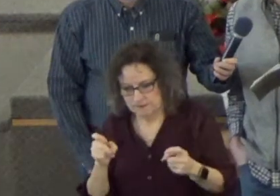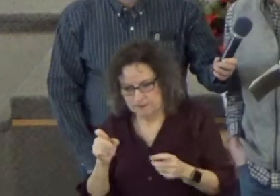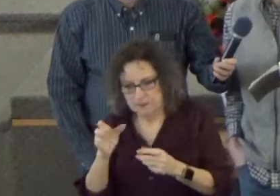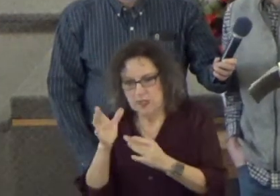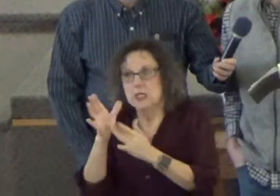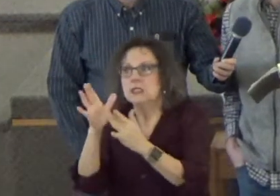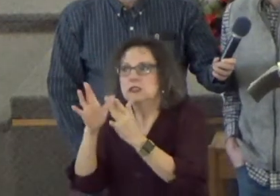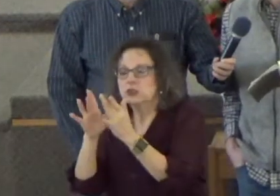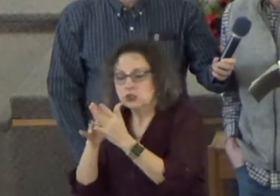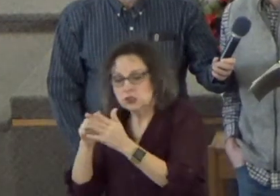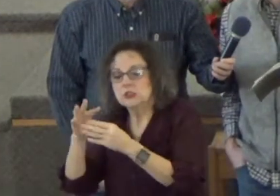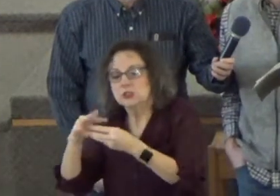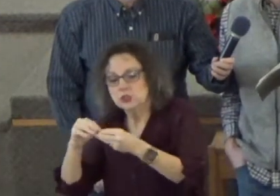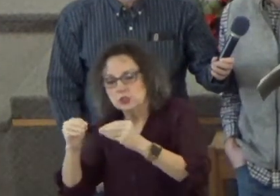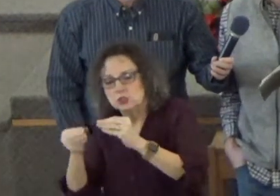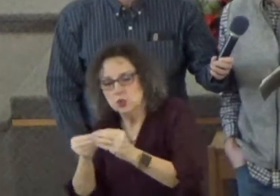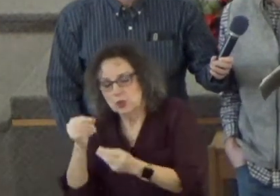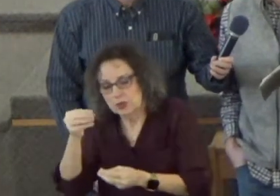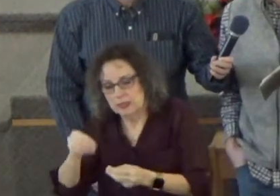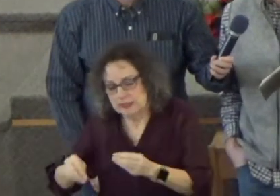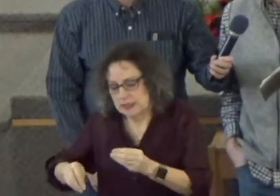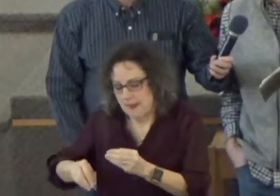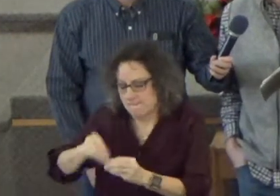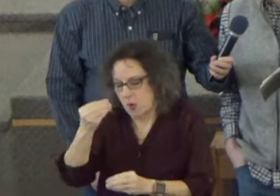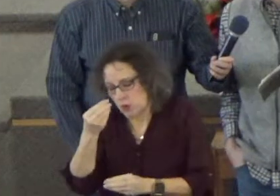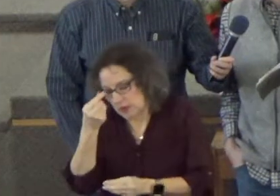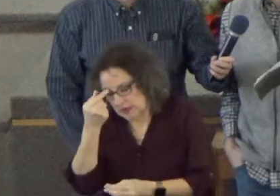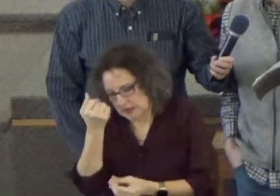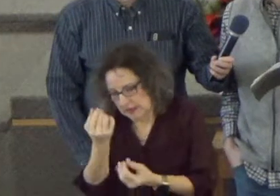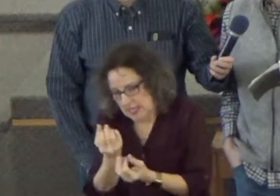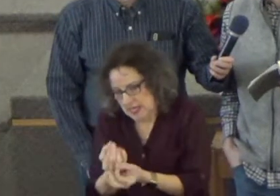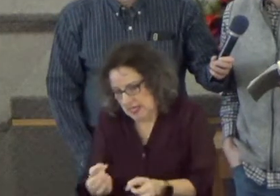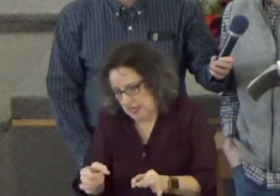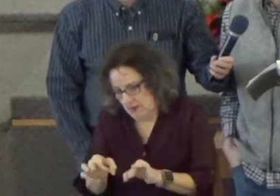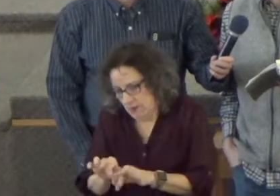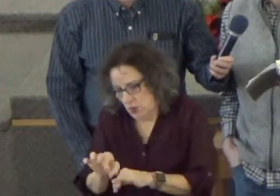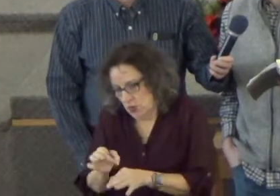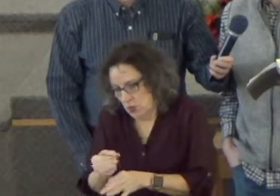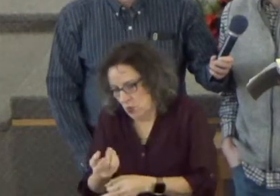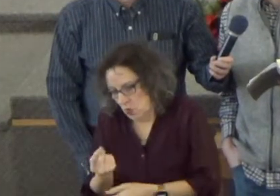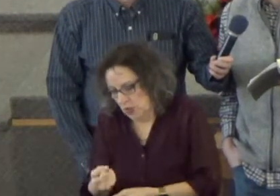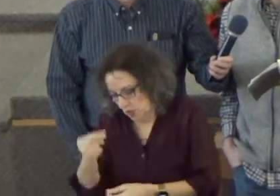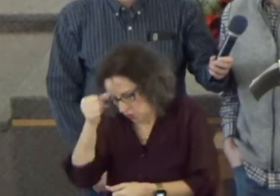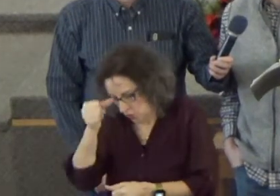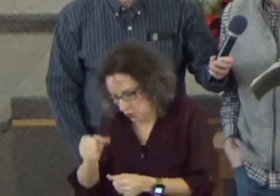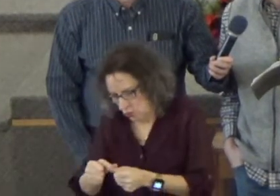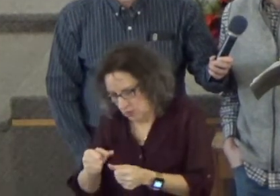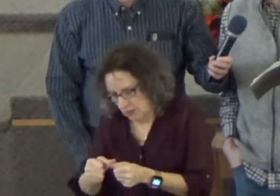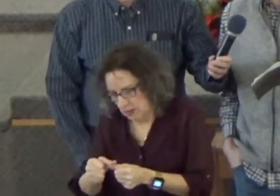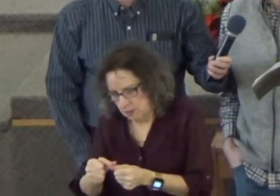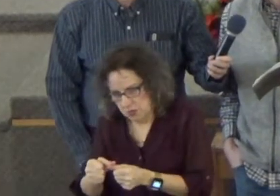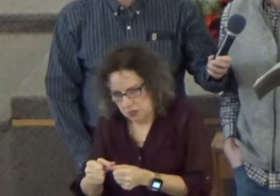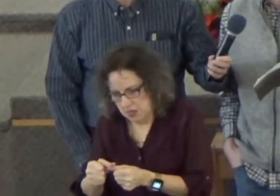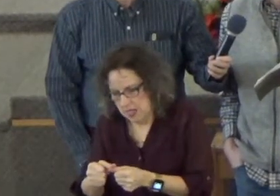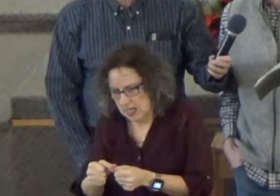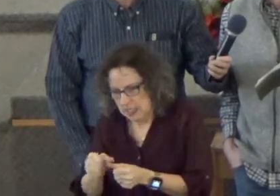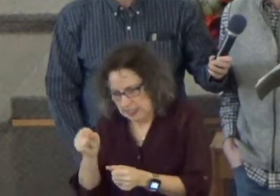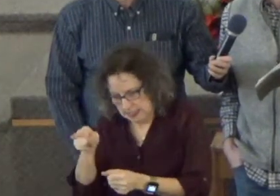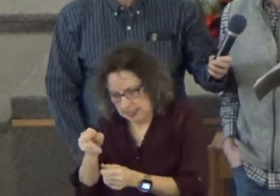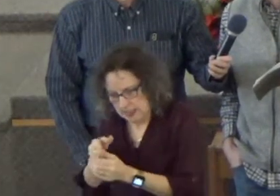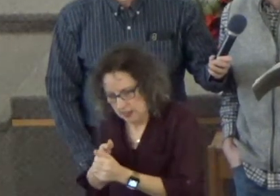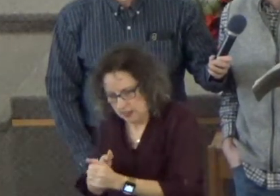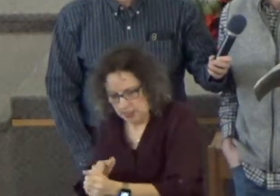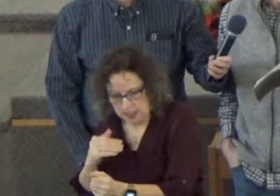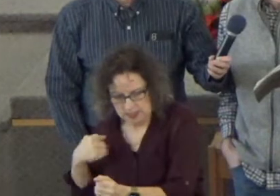Jesus' story is by far the most important one to remember. And he's by far the most important character to remember and use to guide our lives. His story is